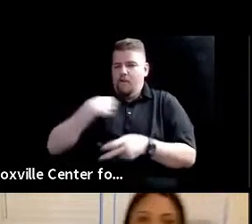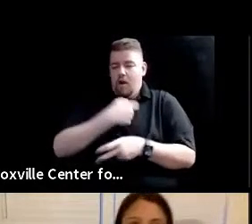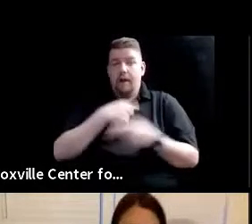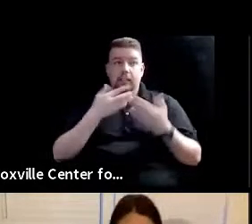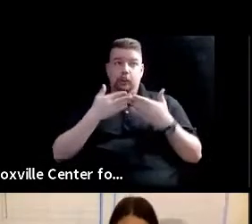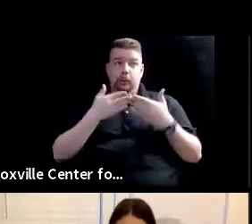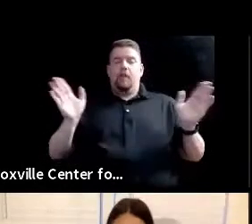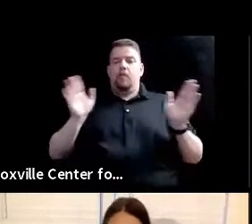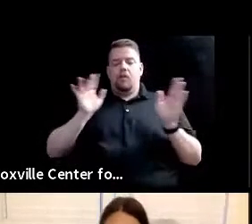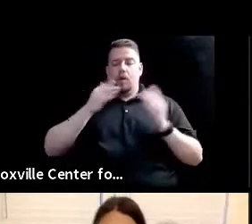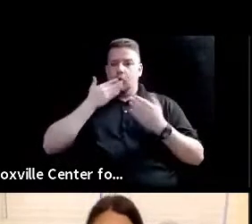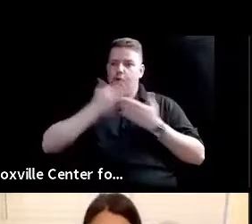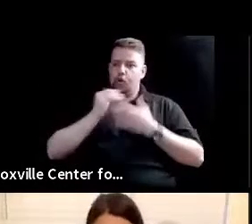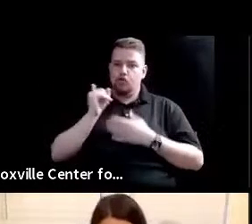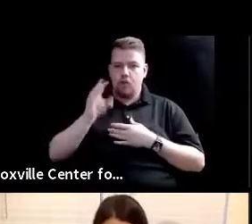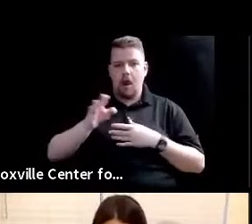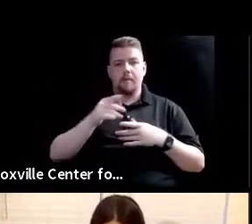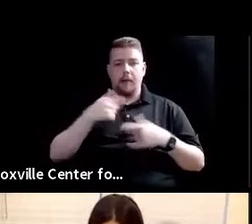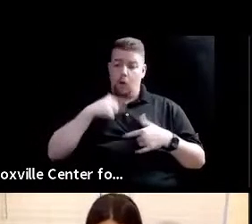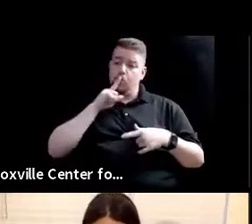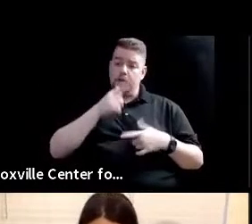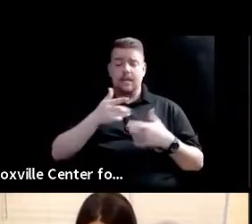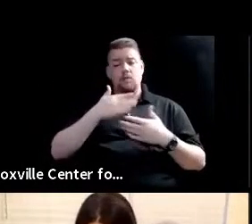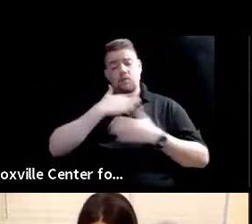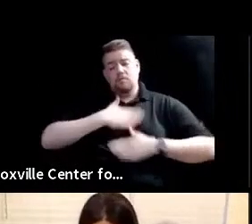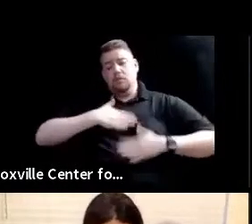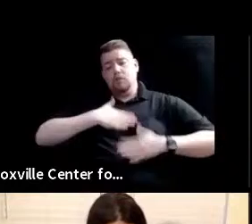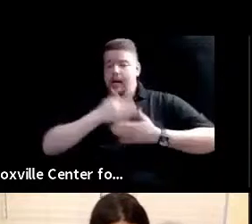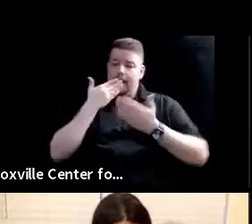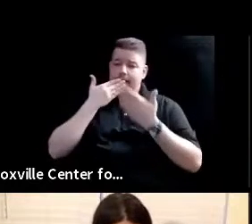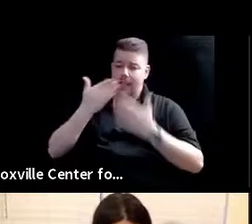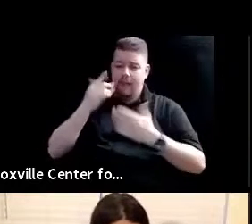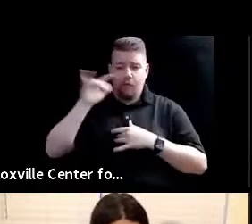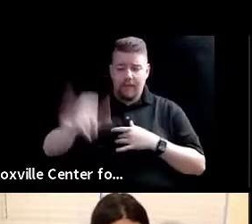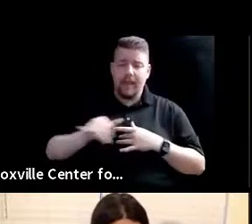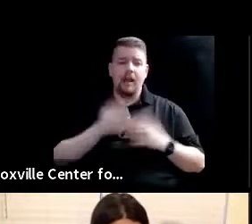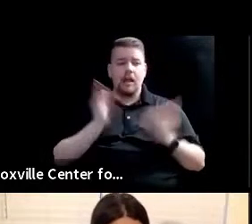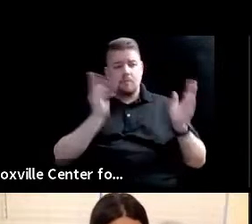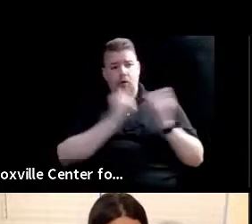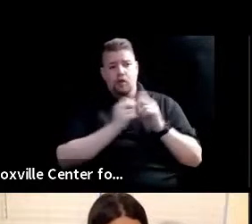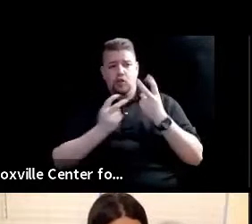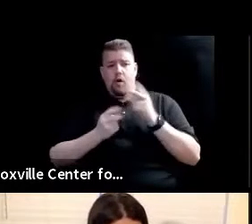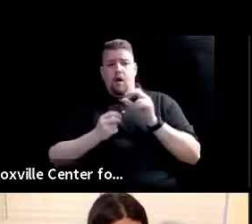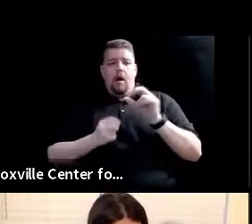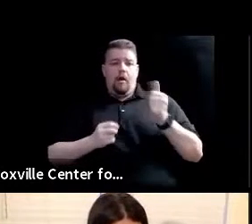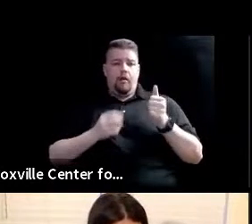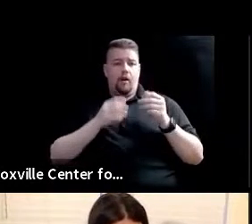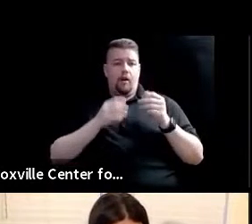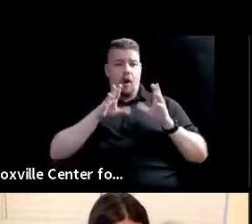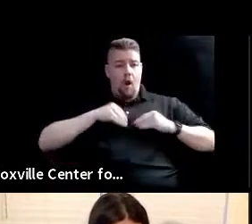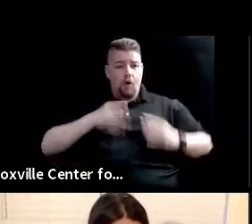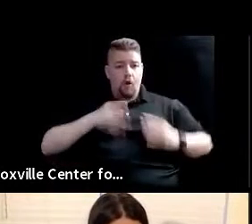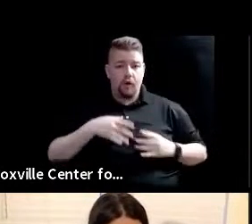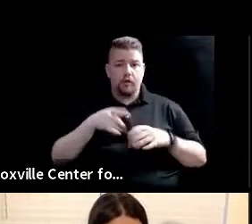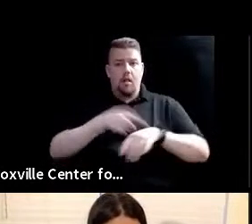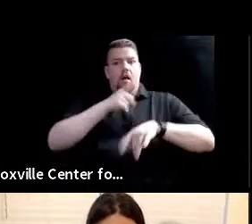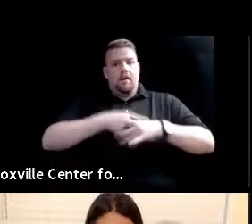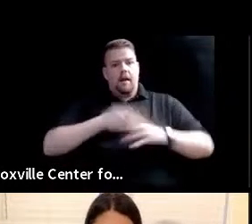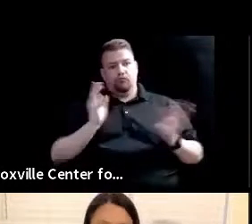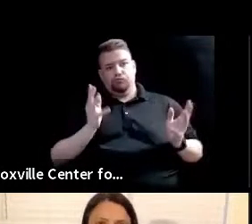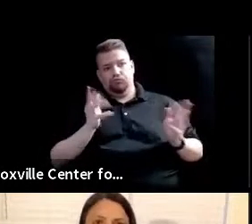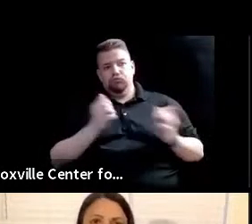general, a very good job. I just want to thank you for that. I've spoke to 2 other owners today at length,